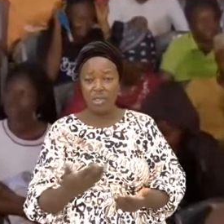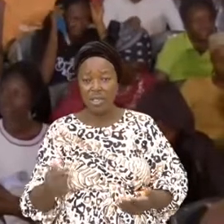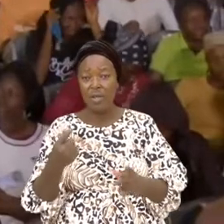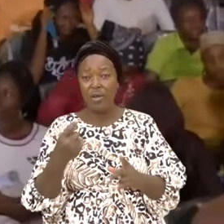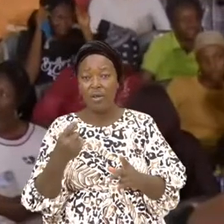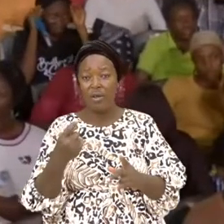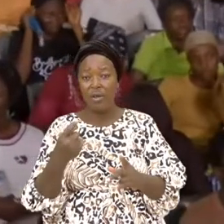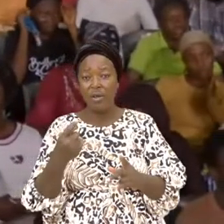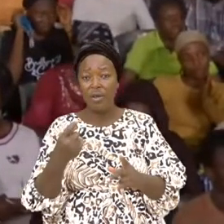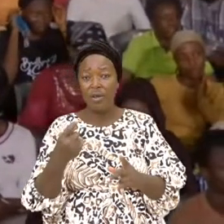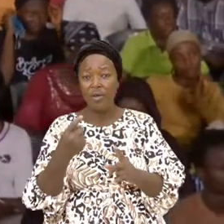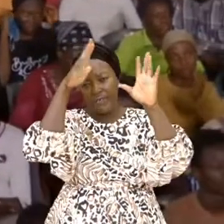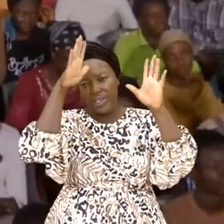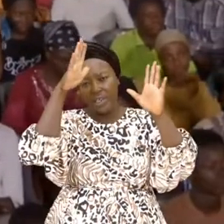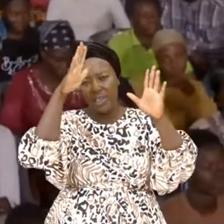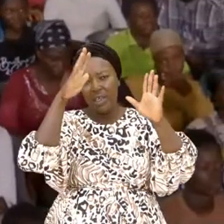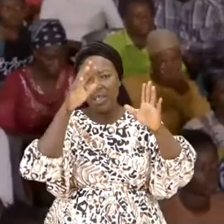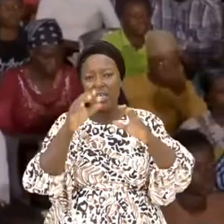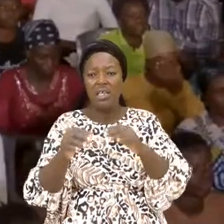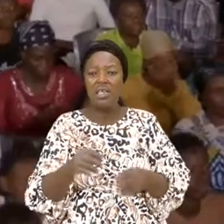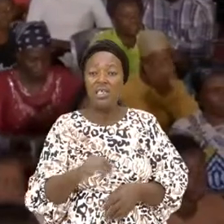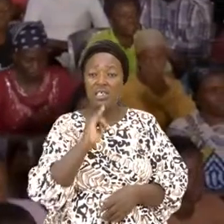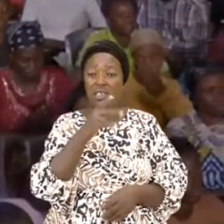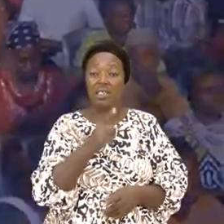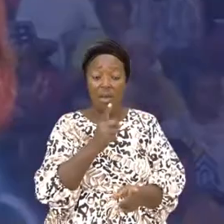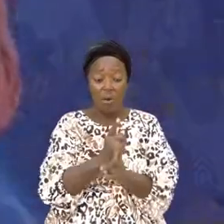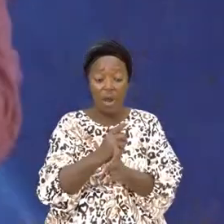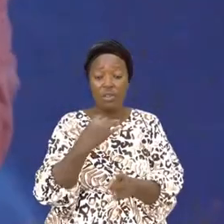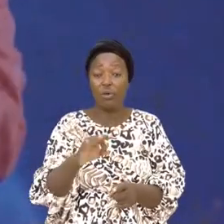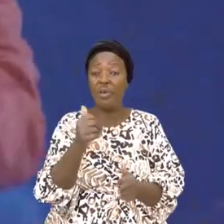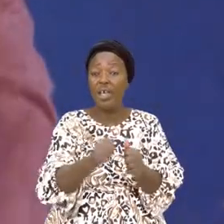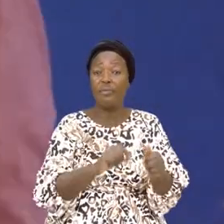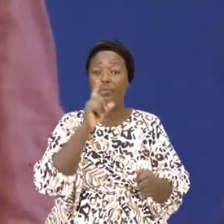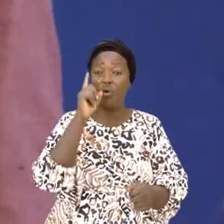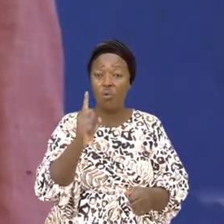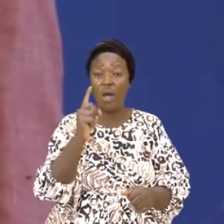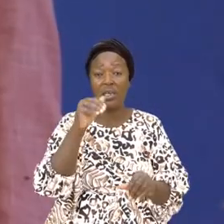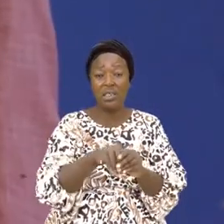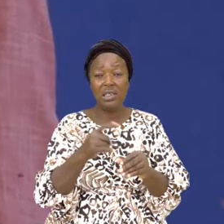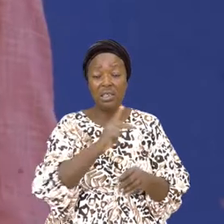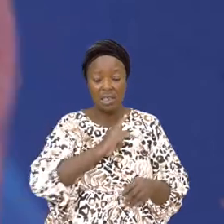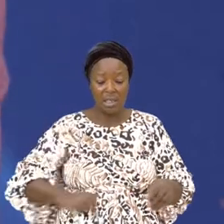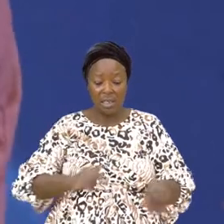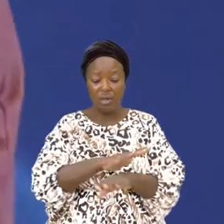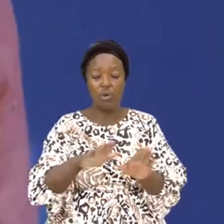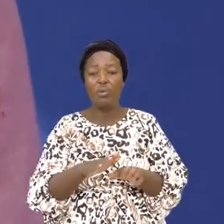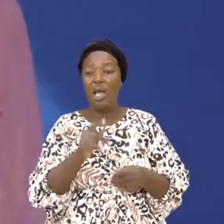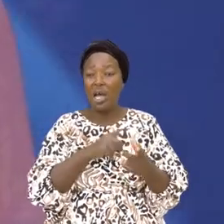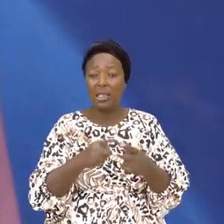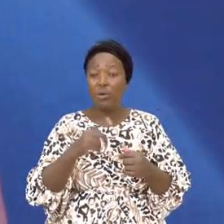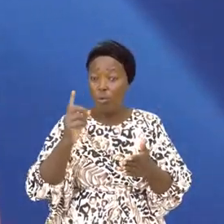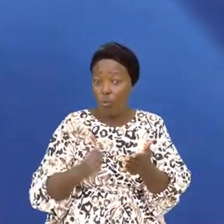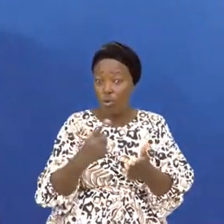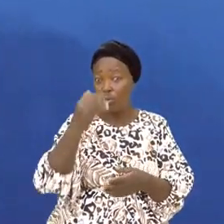the Heavenly Father is the right of everyone in the kingdom. And once you